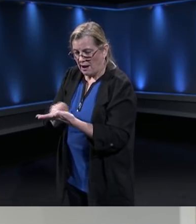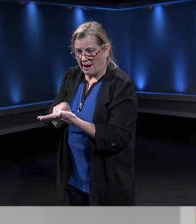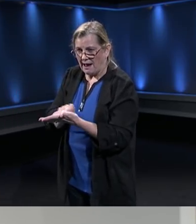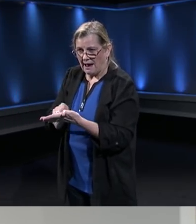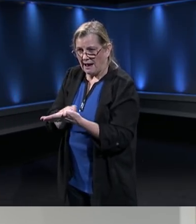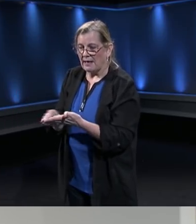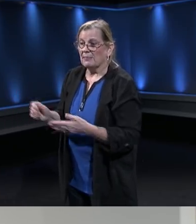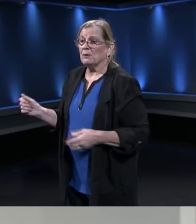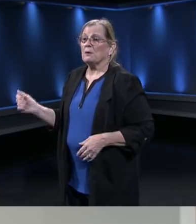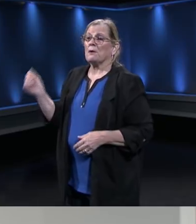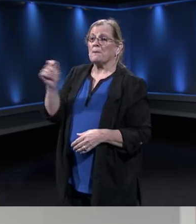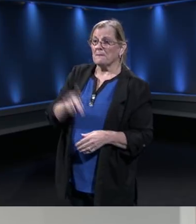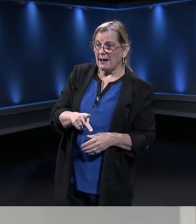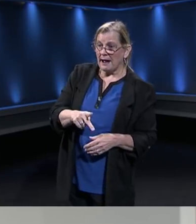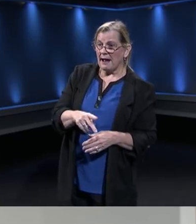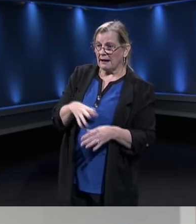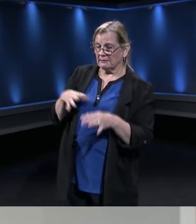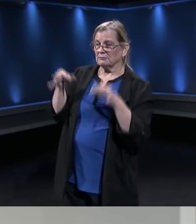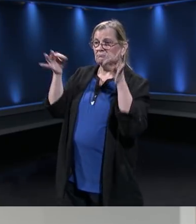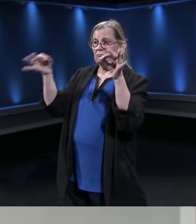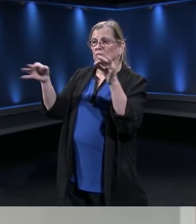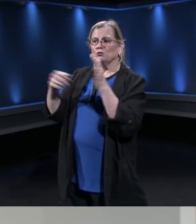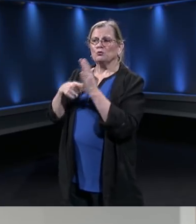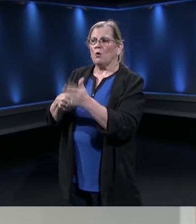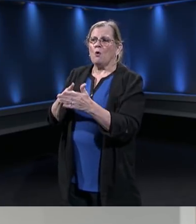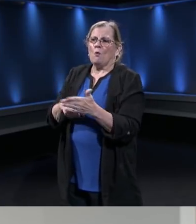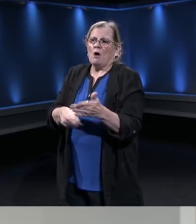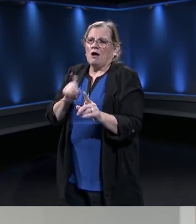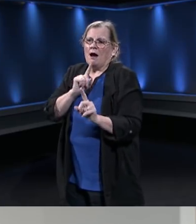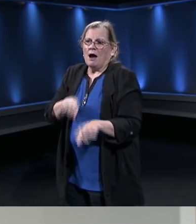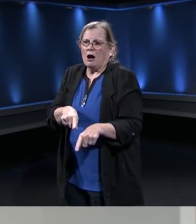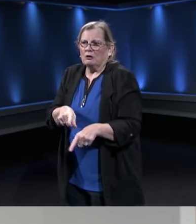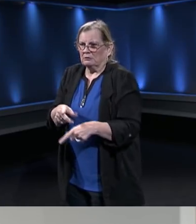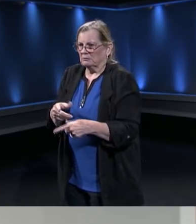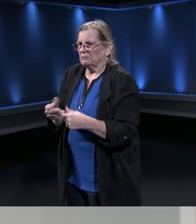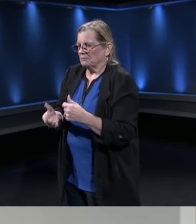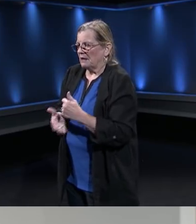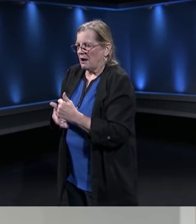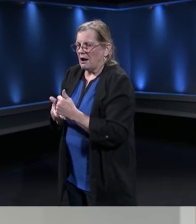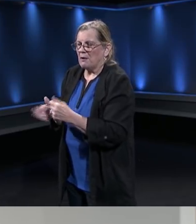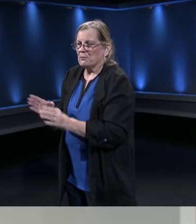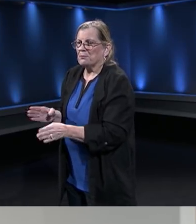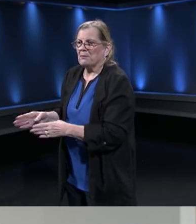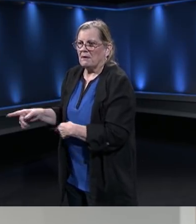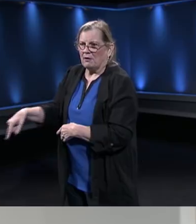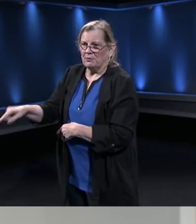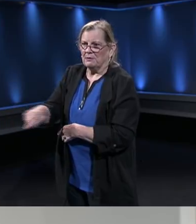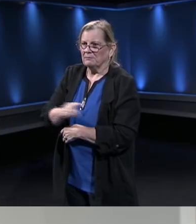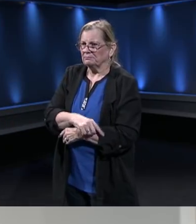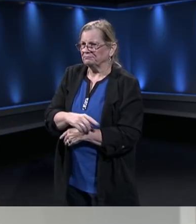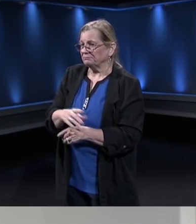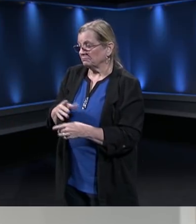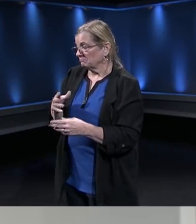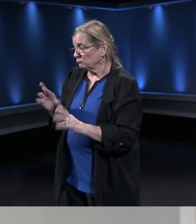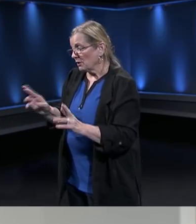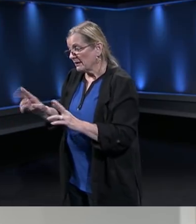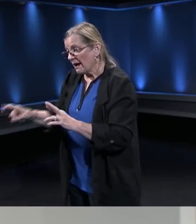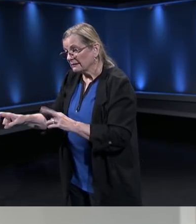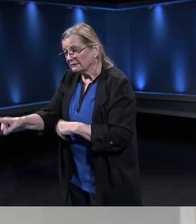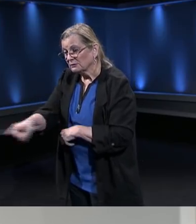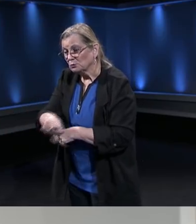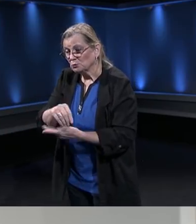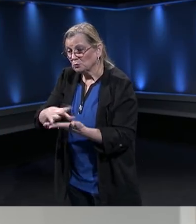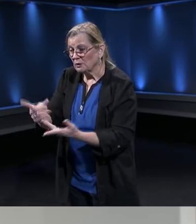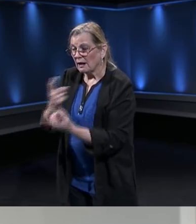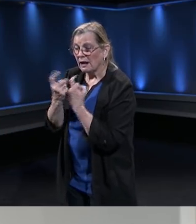come back in 10 minutes after you read this material, be prepared to ask questions. And some of that kind of work is going